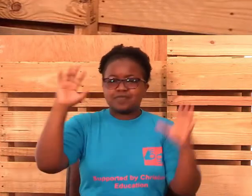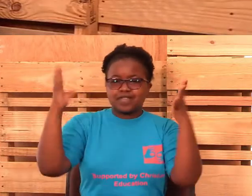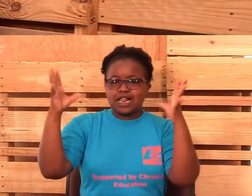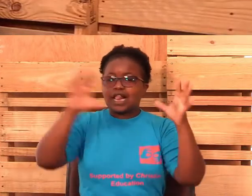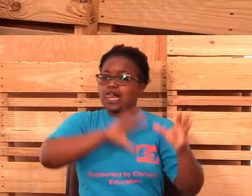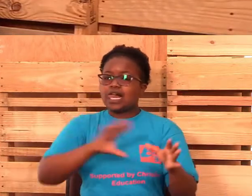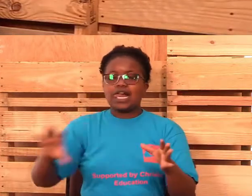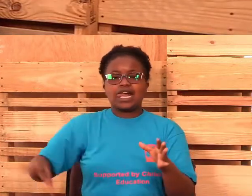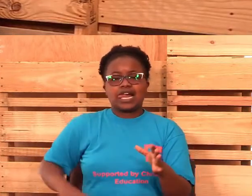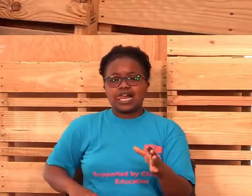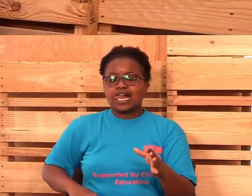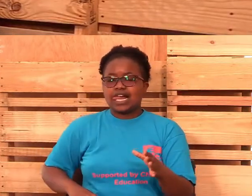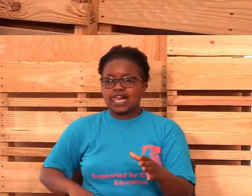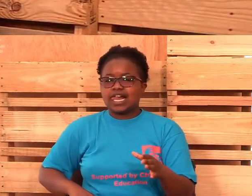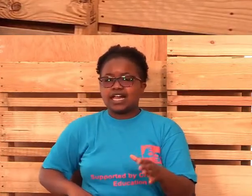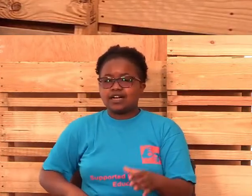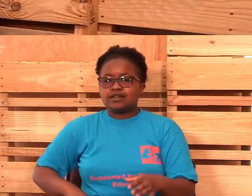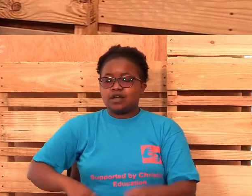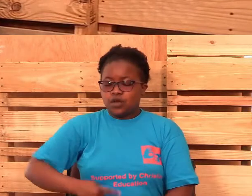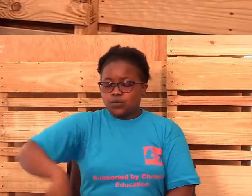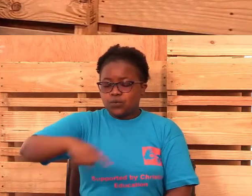Feliz Navidad.